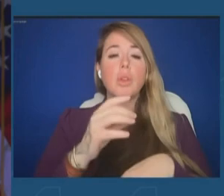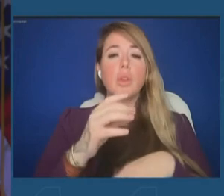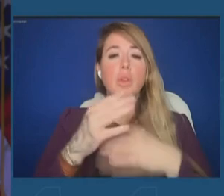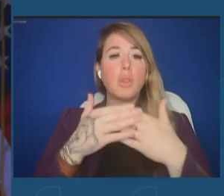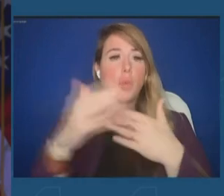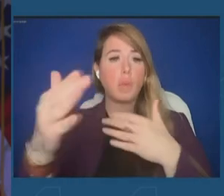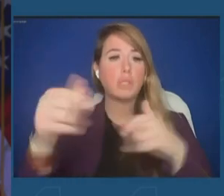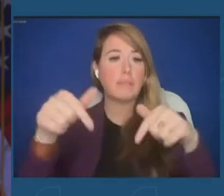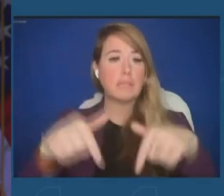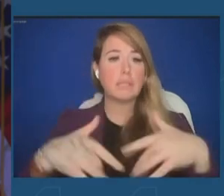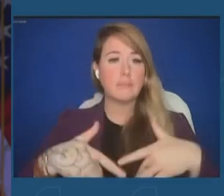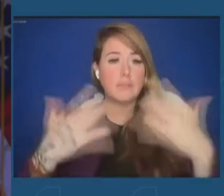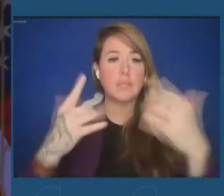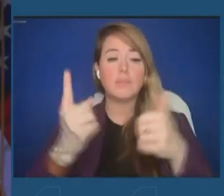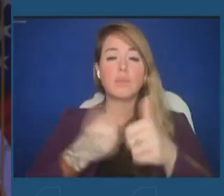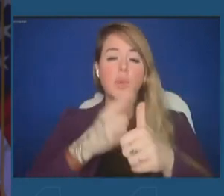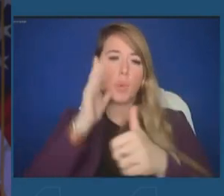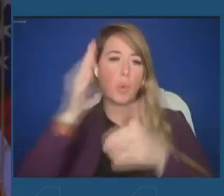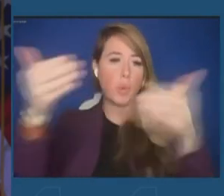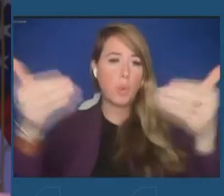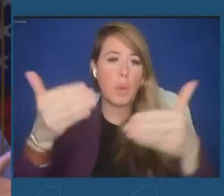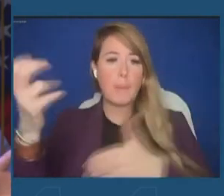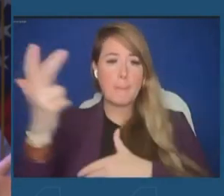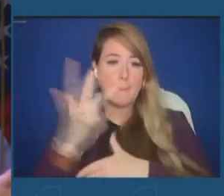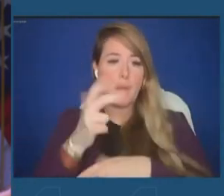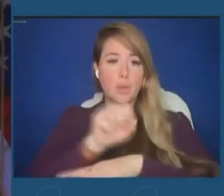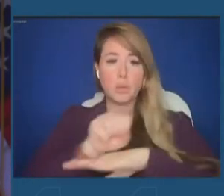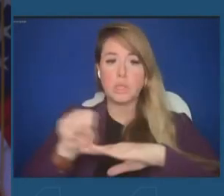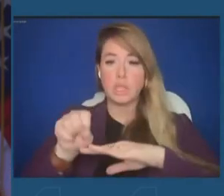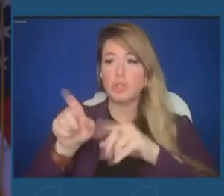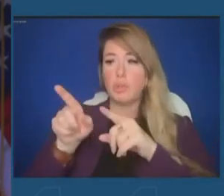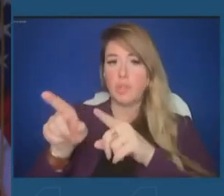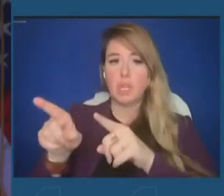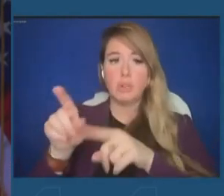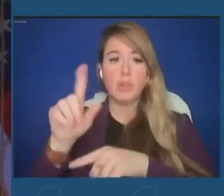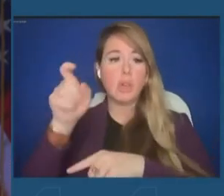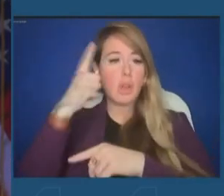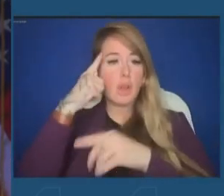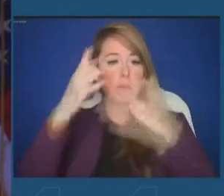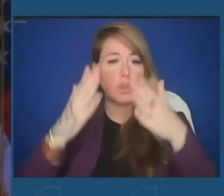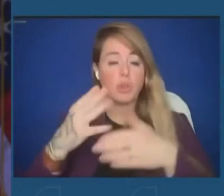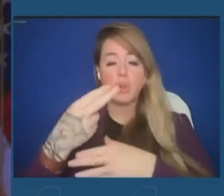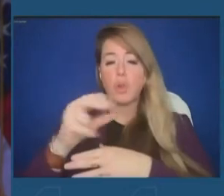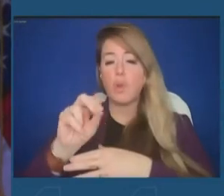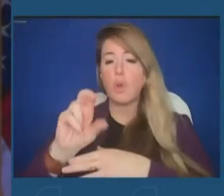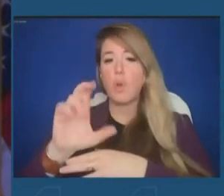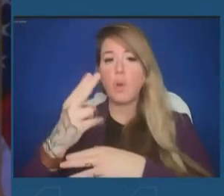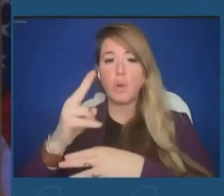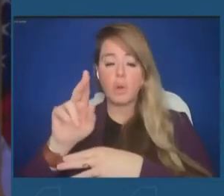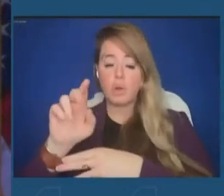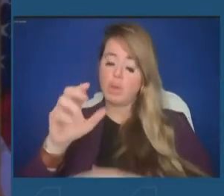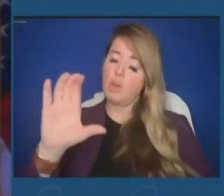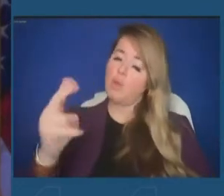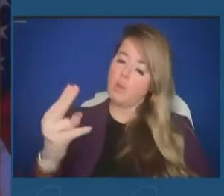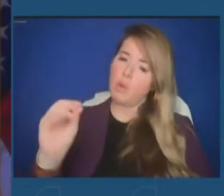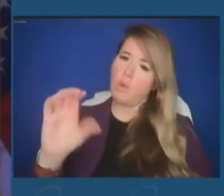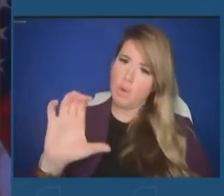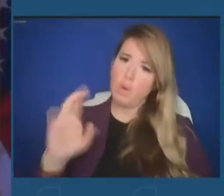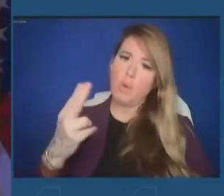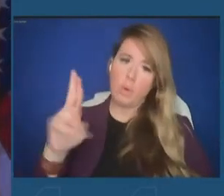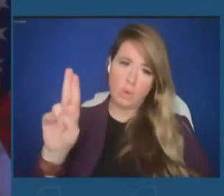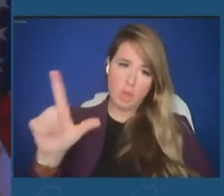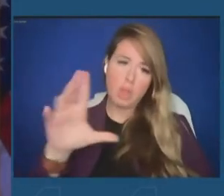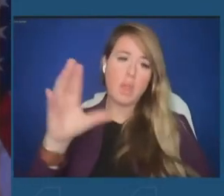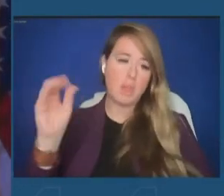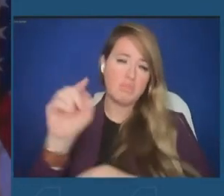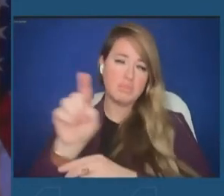the rest of this is going to work. Now, for the first, let's welcome back to the stage over here, Governor Hochul and County Executive Poloncarz and Mayor Brown. We're going to recognize some